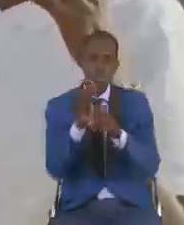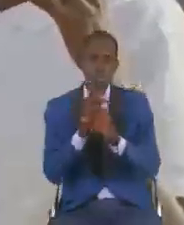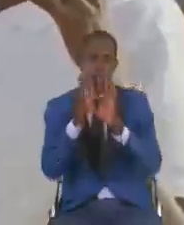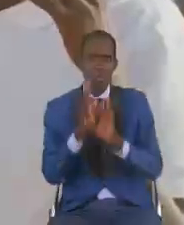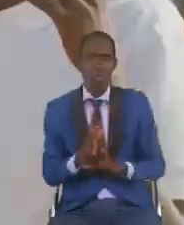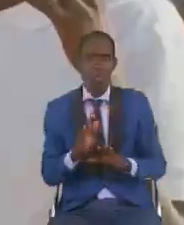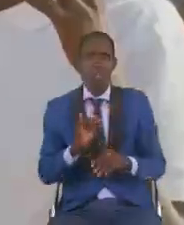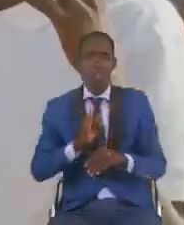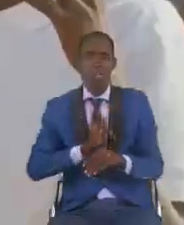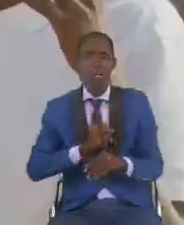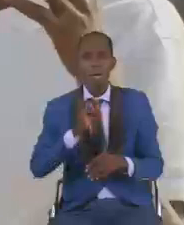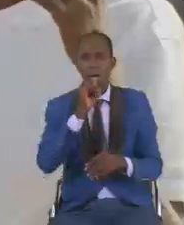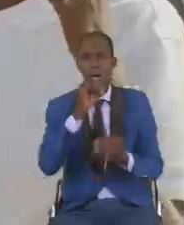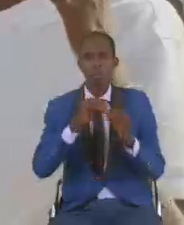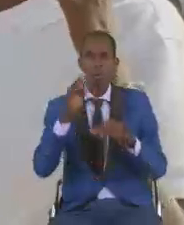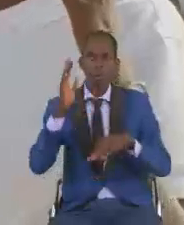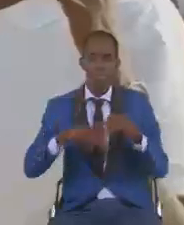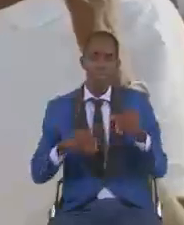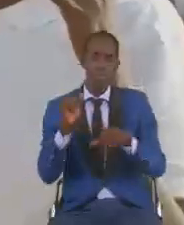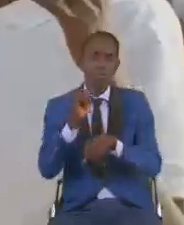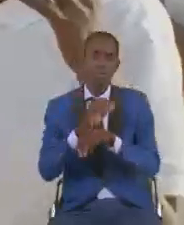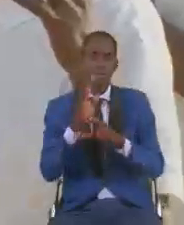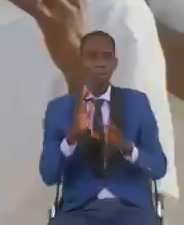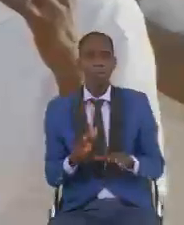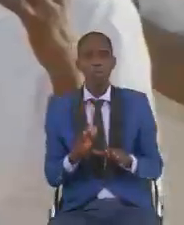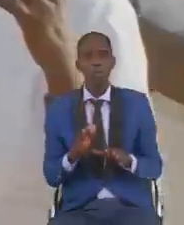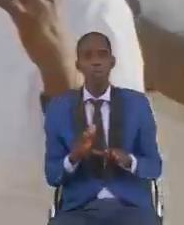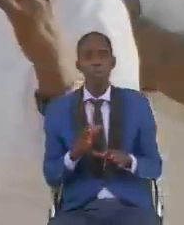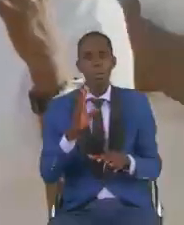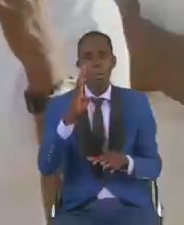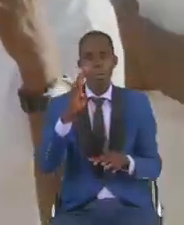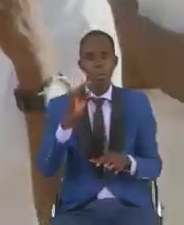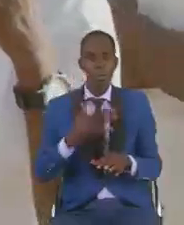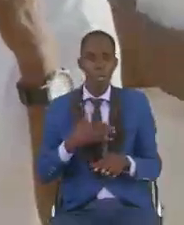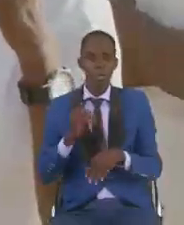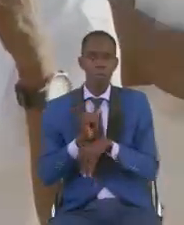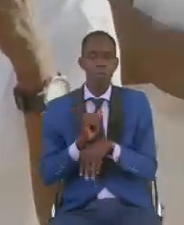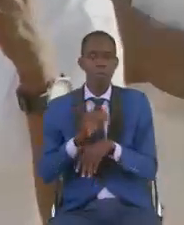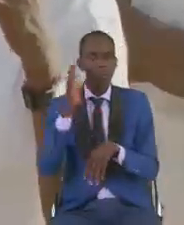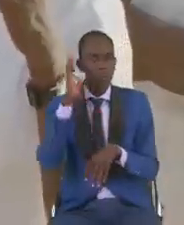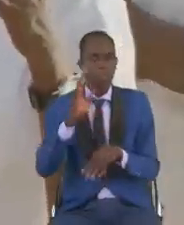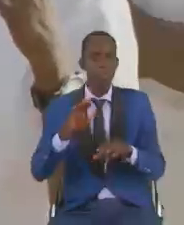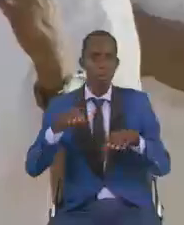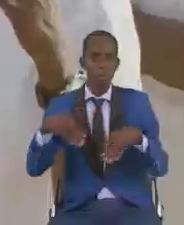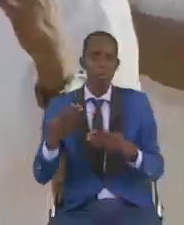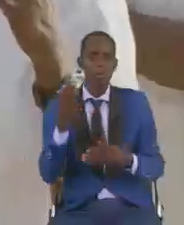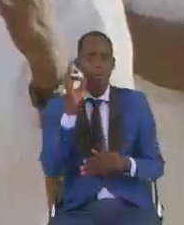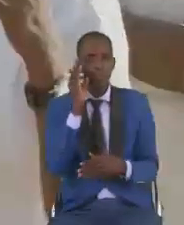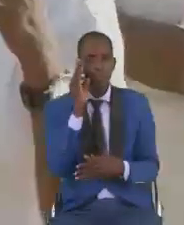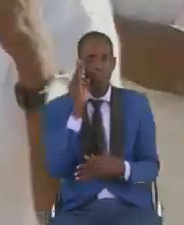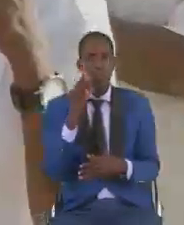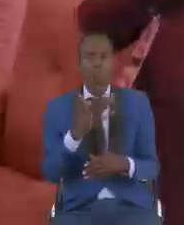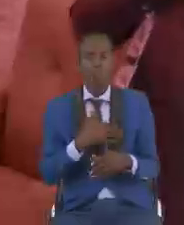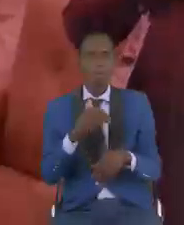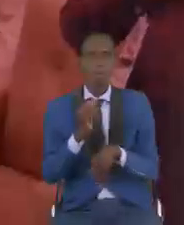am more than a conqueror. My ministry will bear fruit. My work will